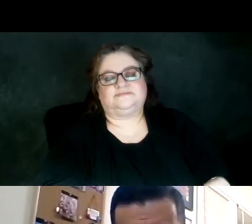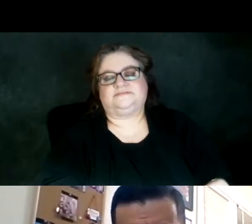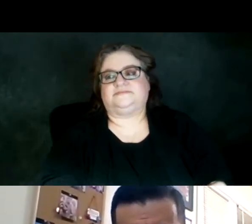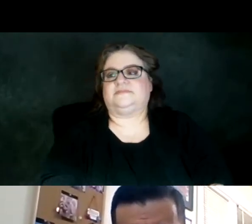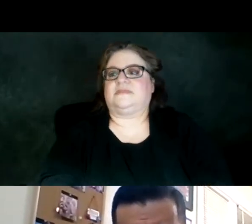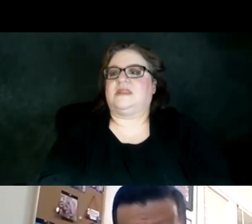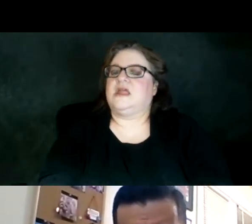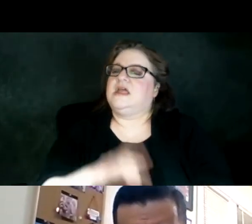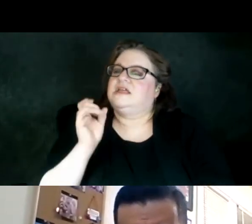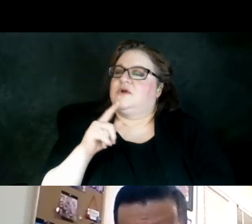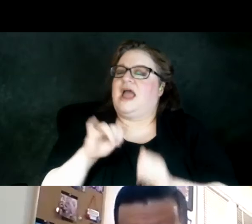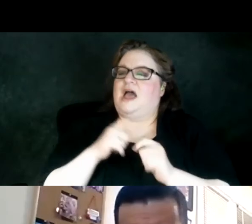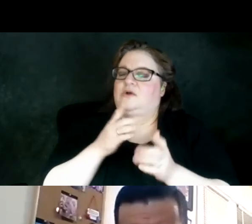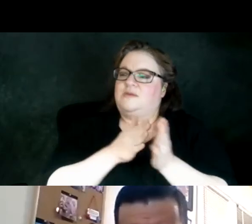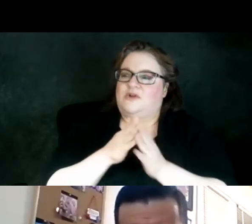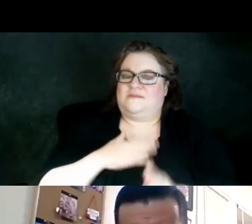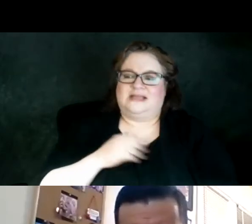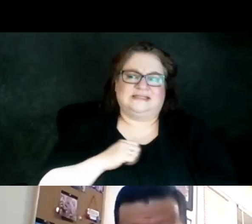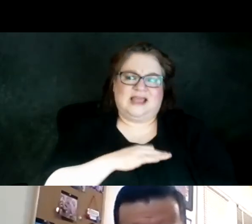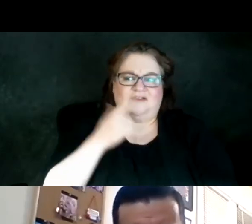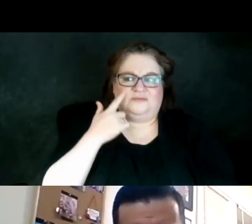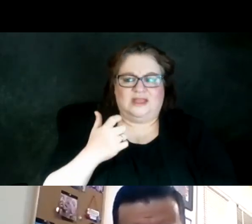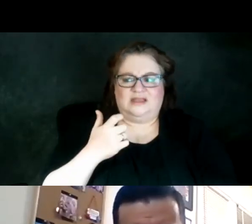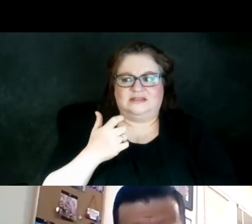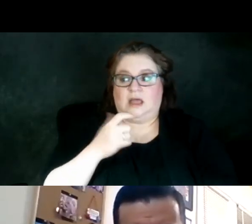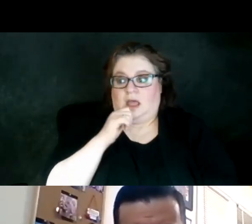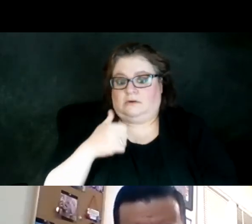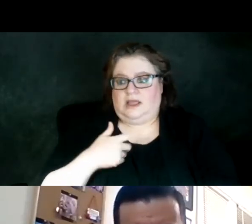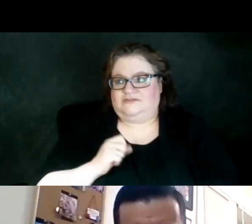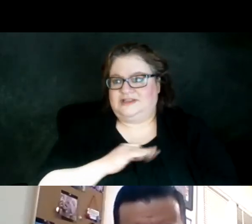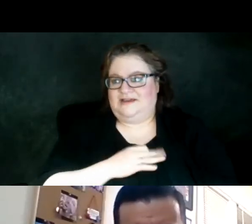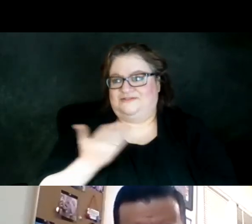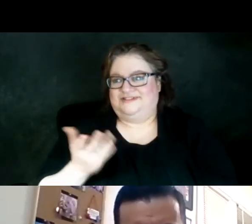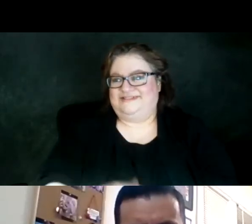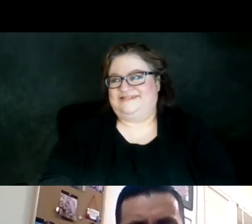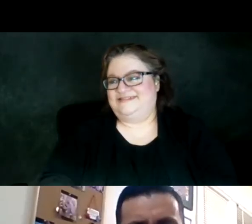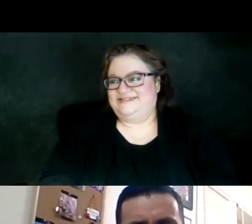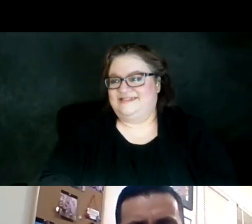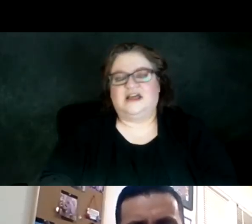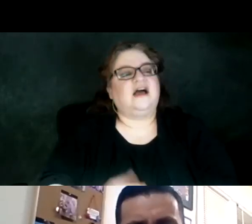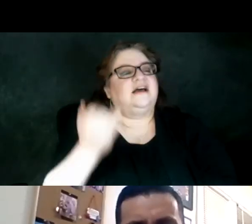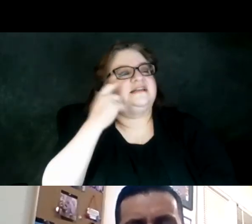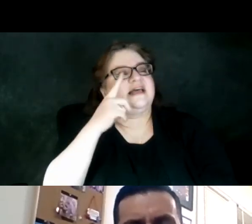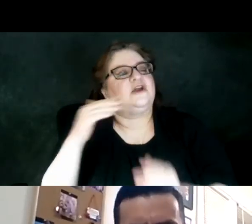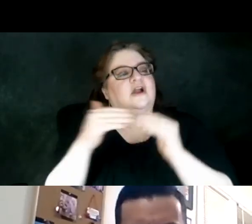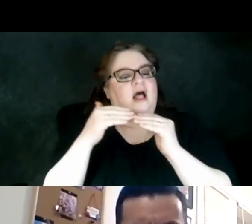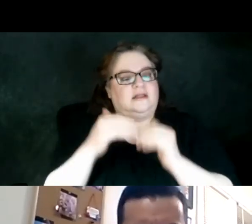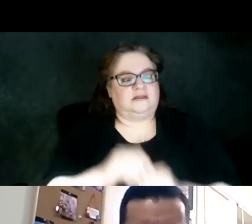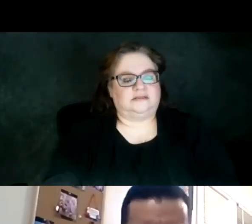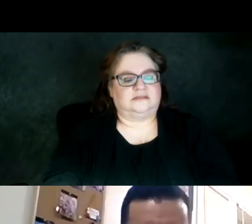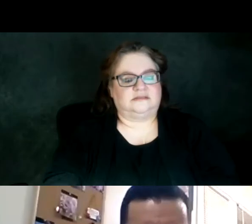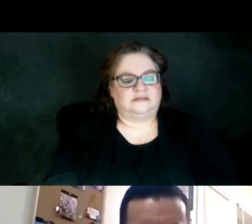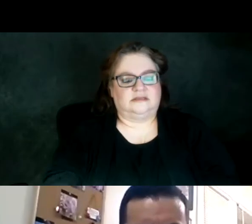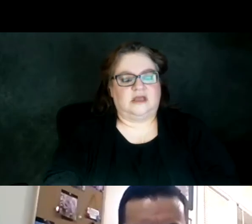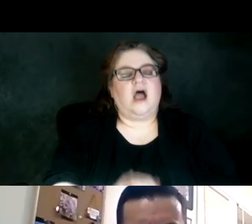Is the question, how do I motivate my staff? Because I don't have any staff. We'll say your colleagues. My colleagues. Oh,